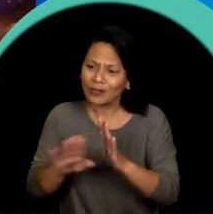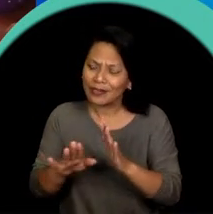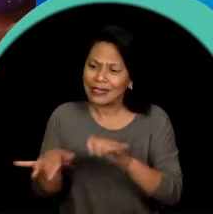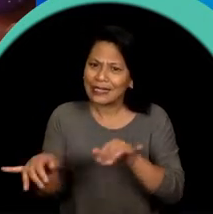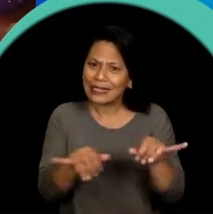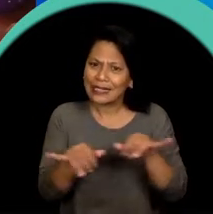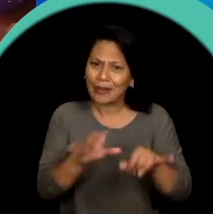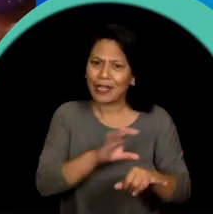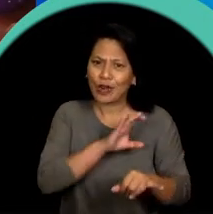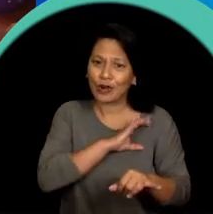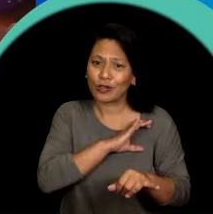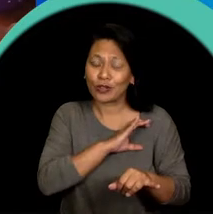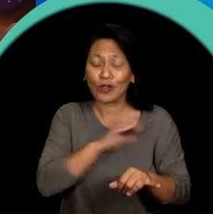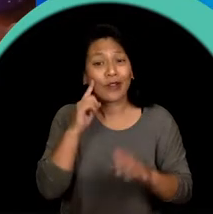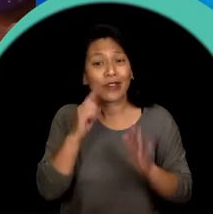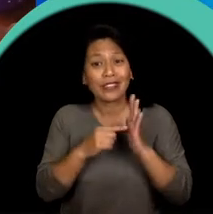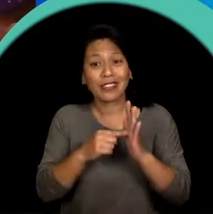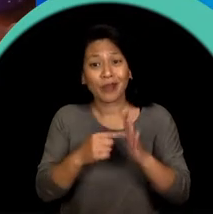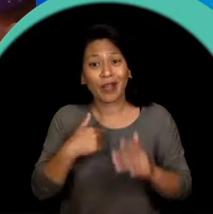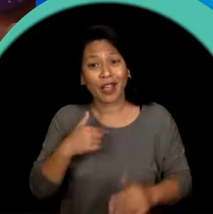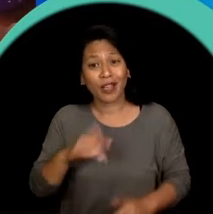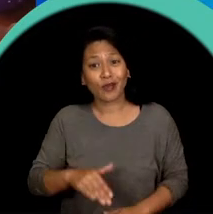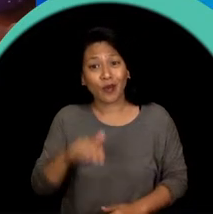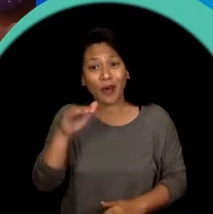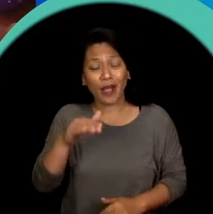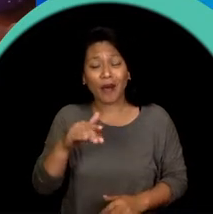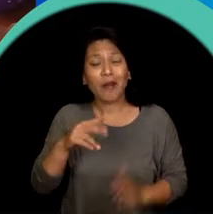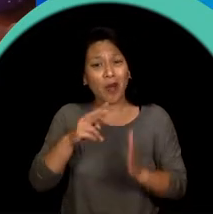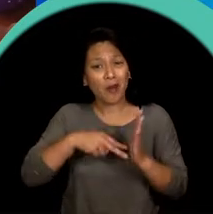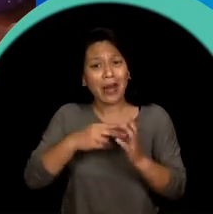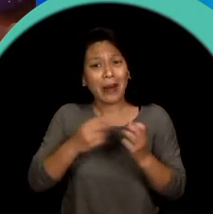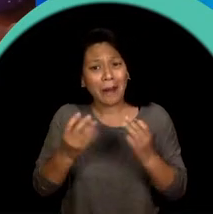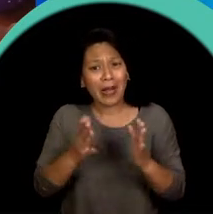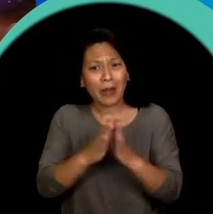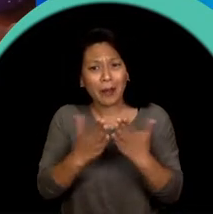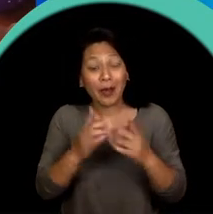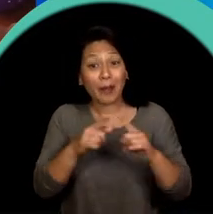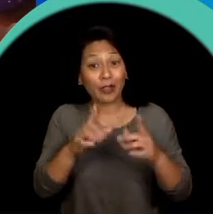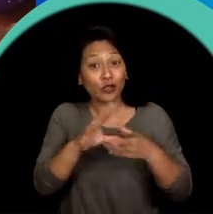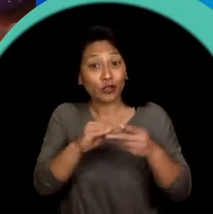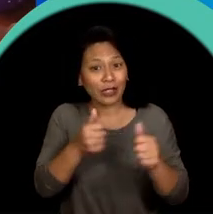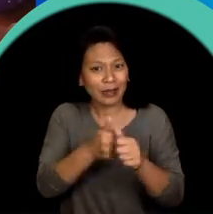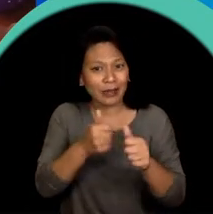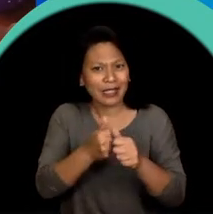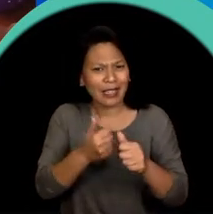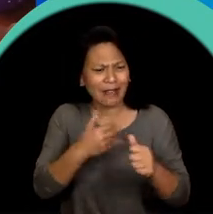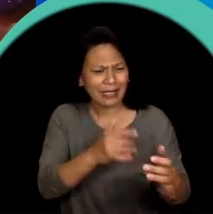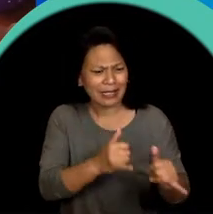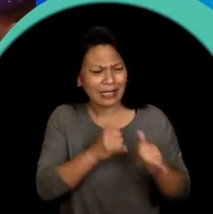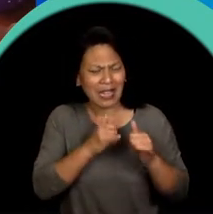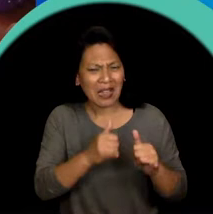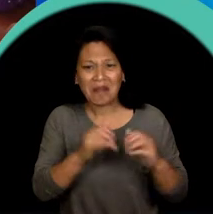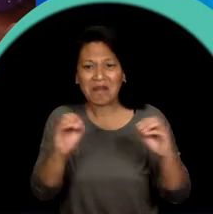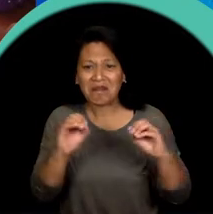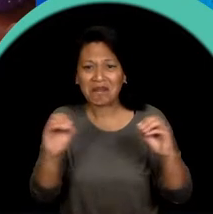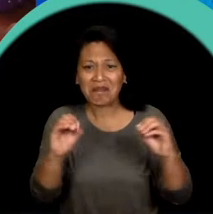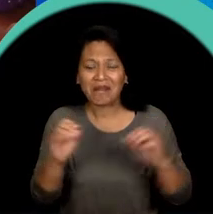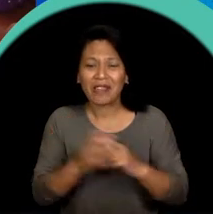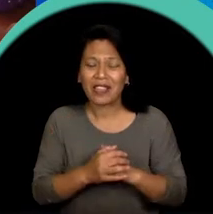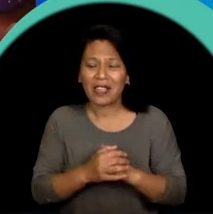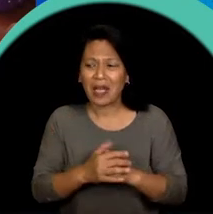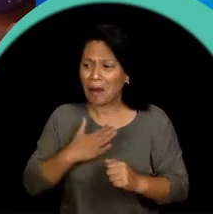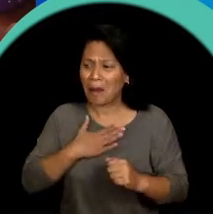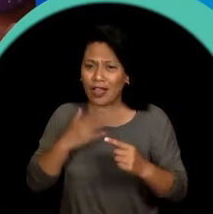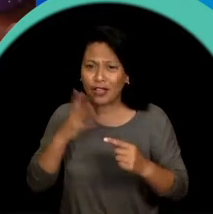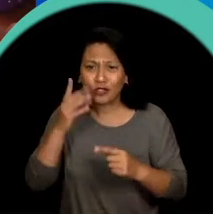people be able to see characters and communities that reflected their own. When I grew up, I read a lot of books and I never really saw